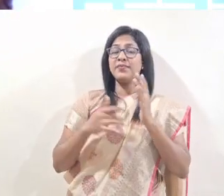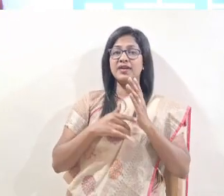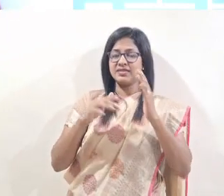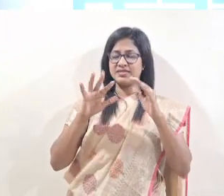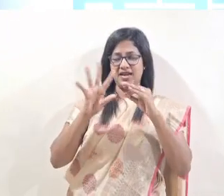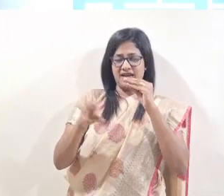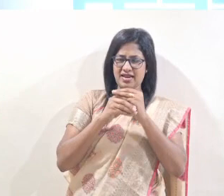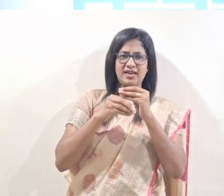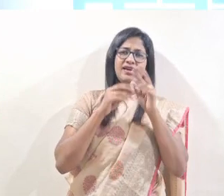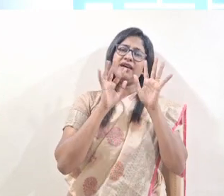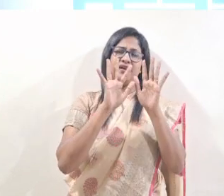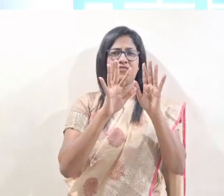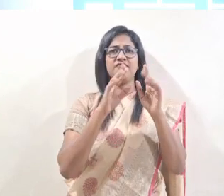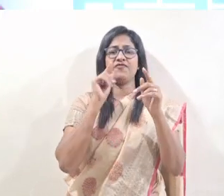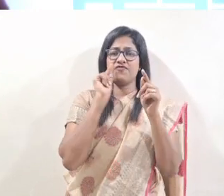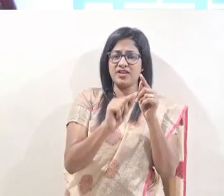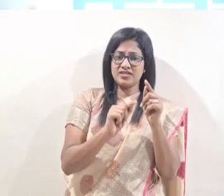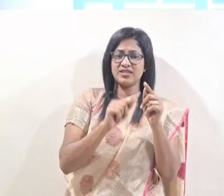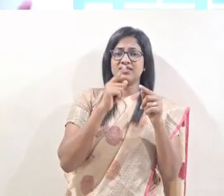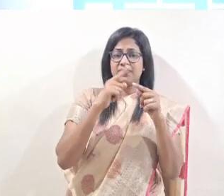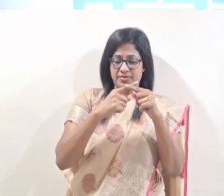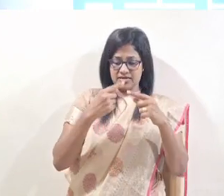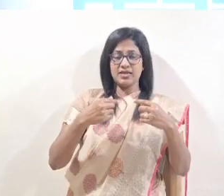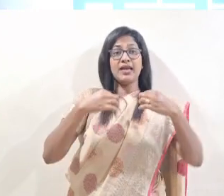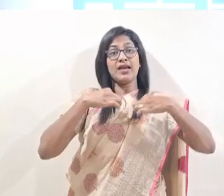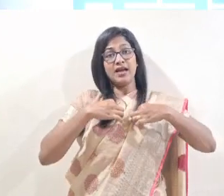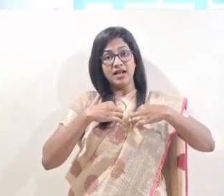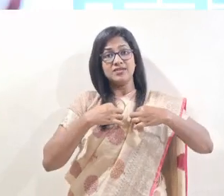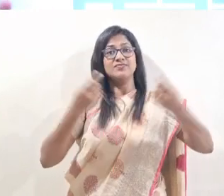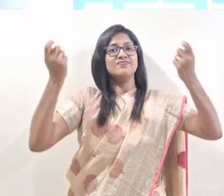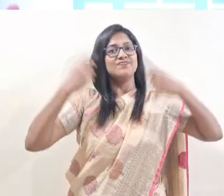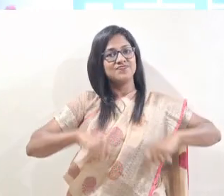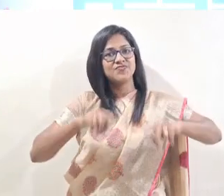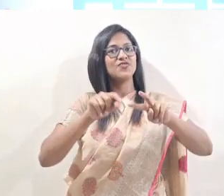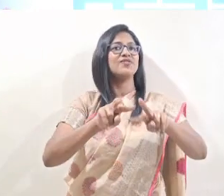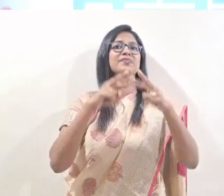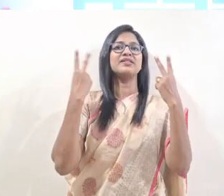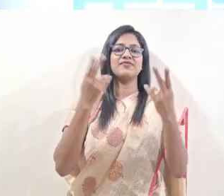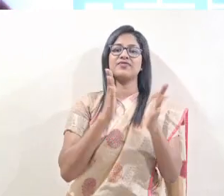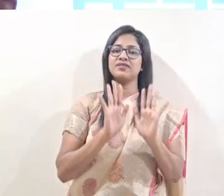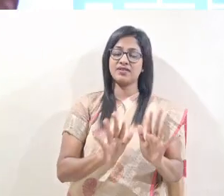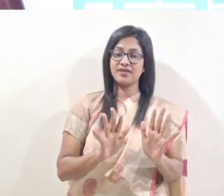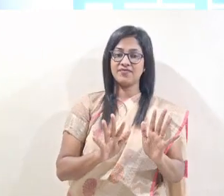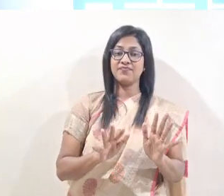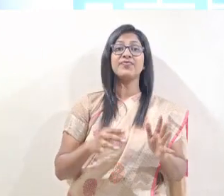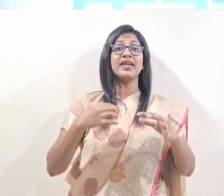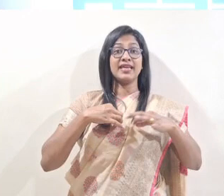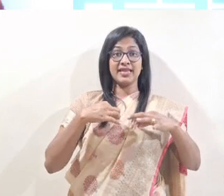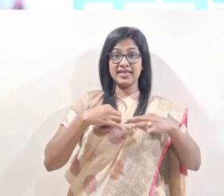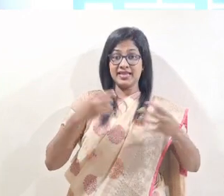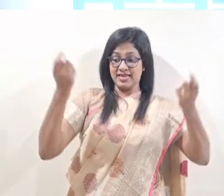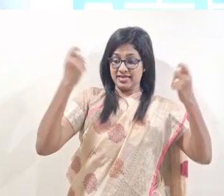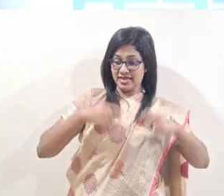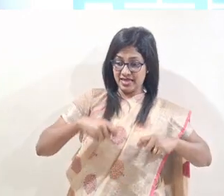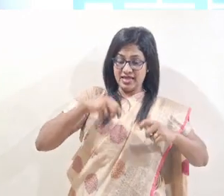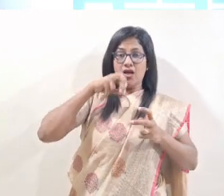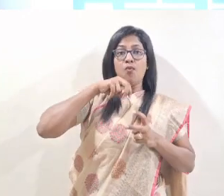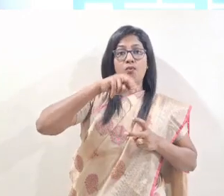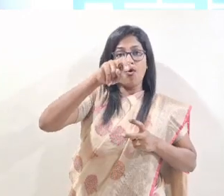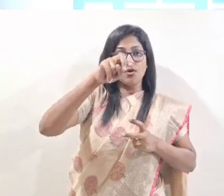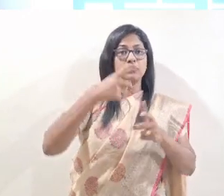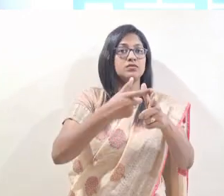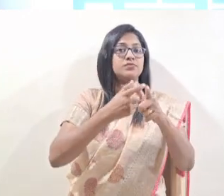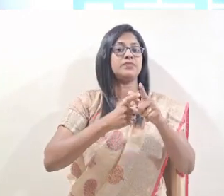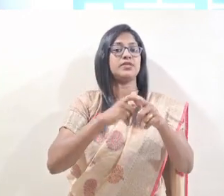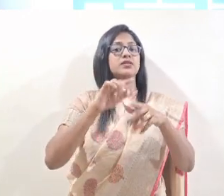indigenization factors to it, the way we dress is quite different, right? And the way we dress will change our walking